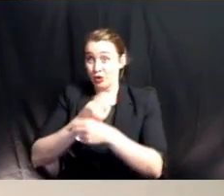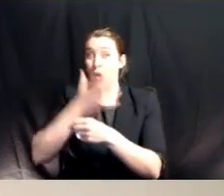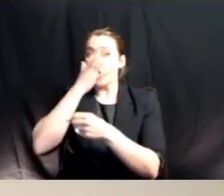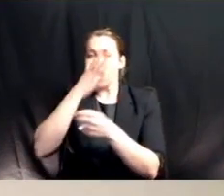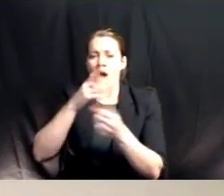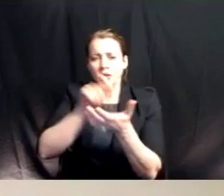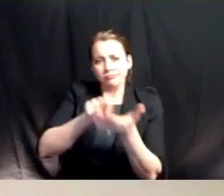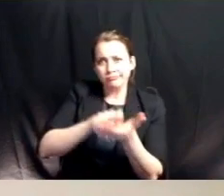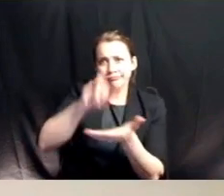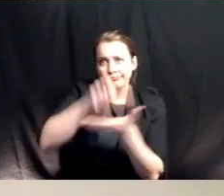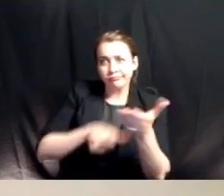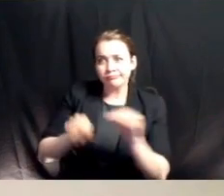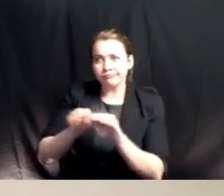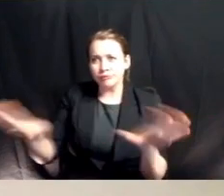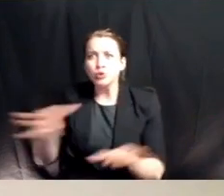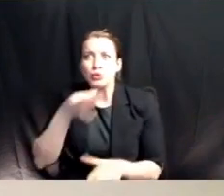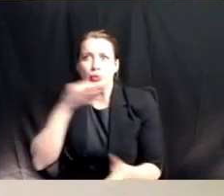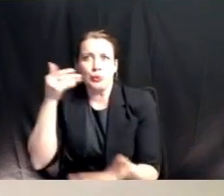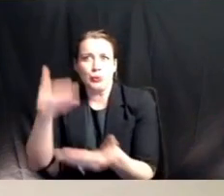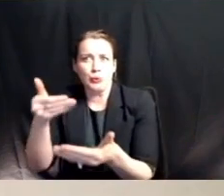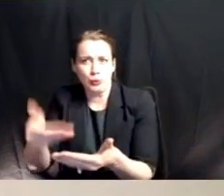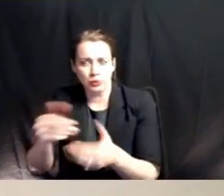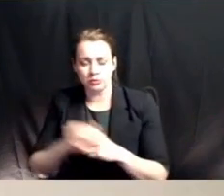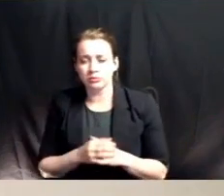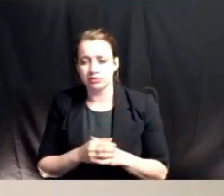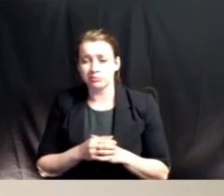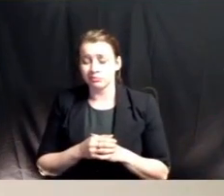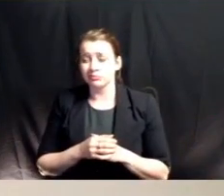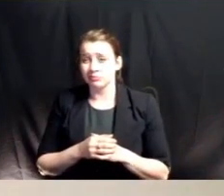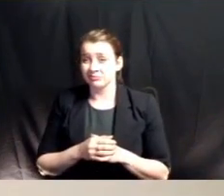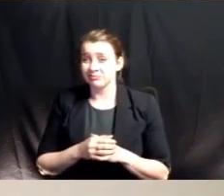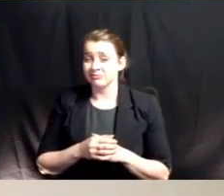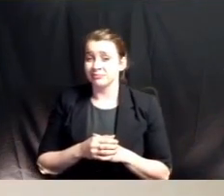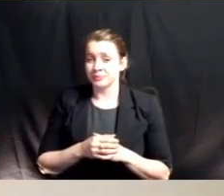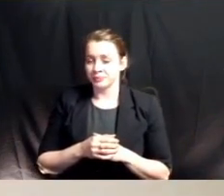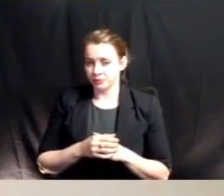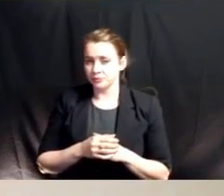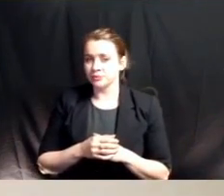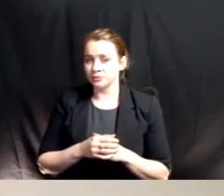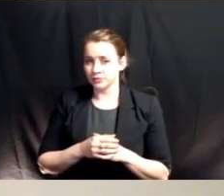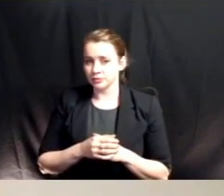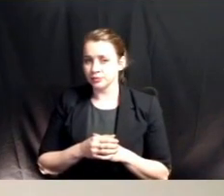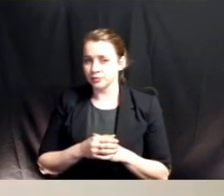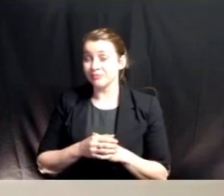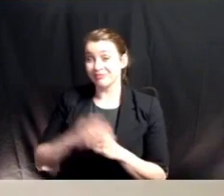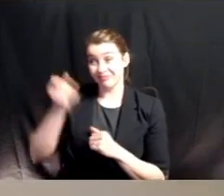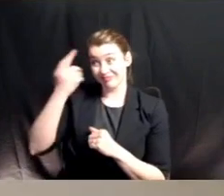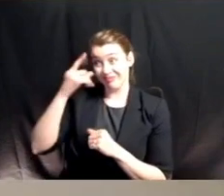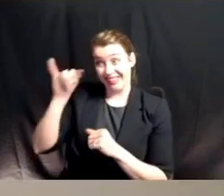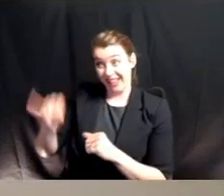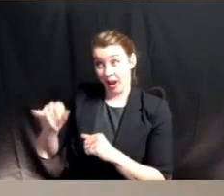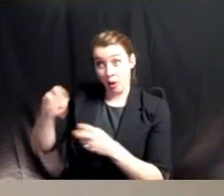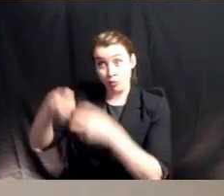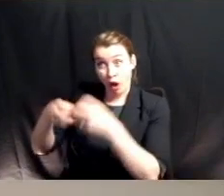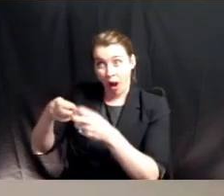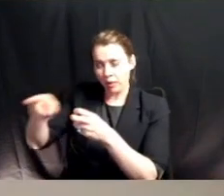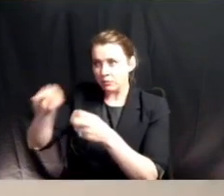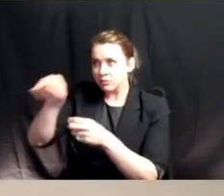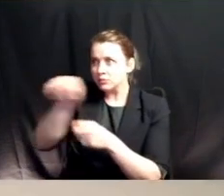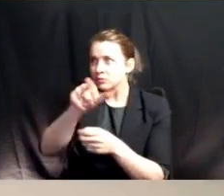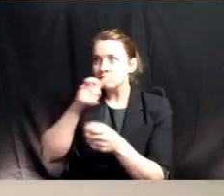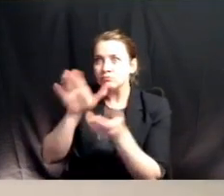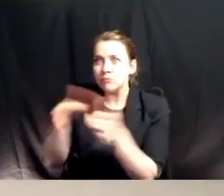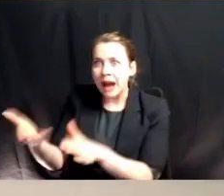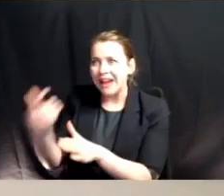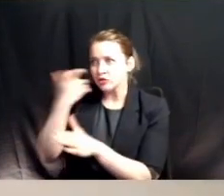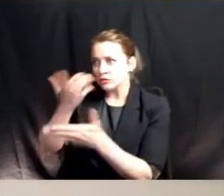short order. This is an important issue that we are addressing while COVID is going on. That's another